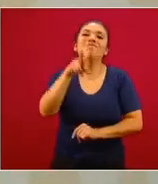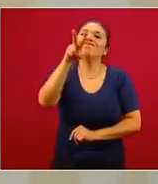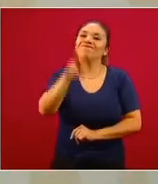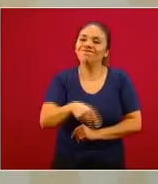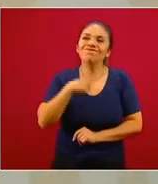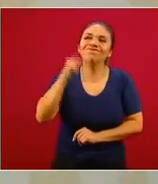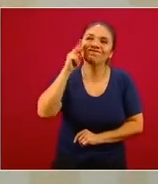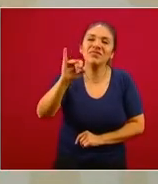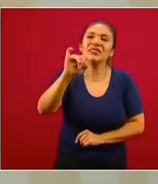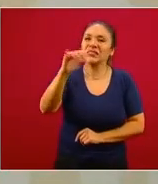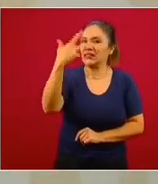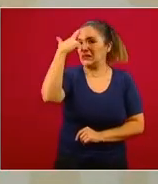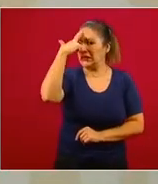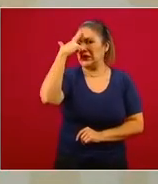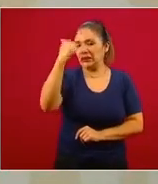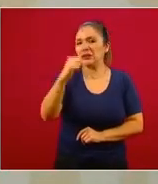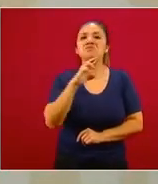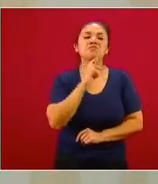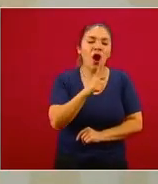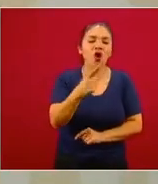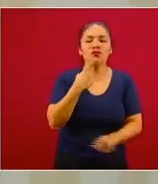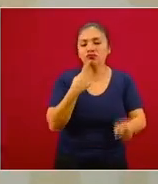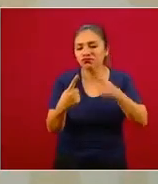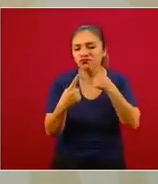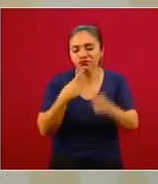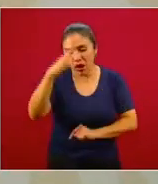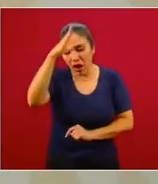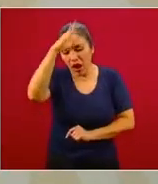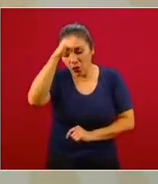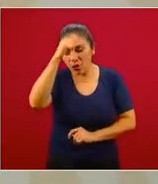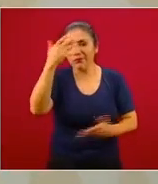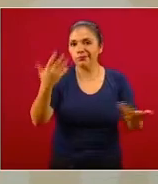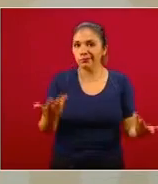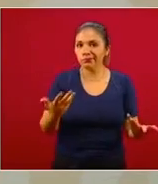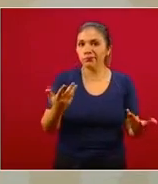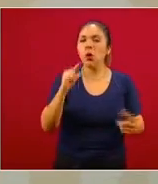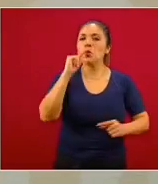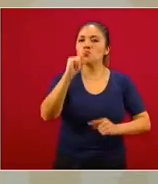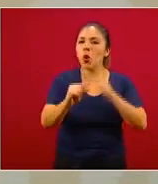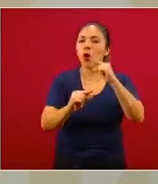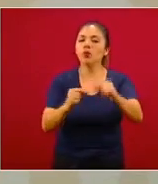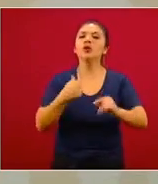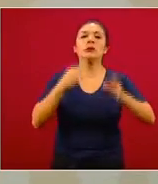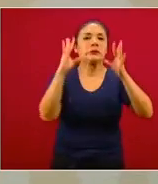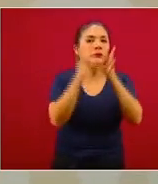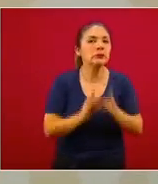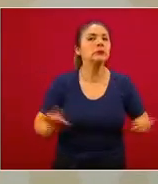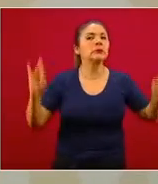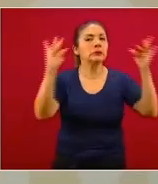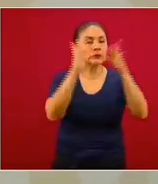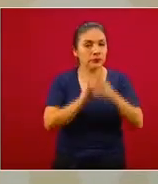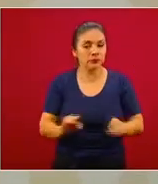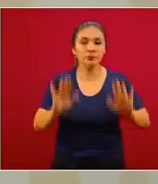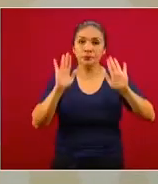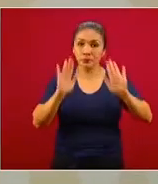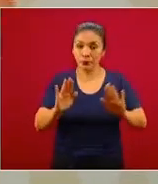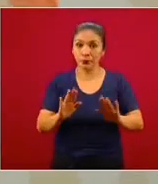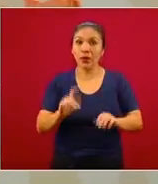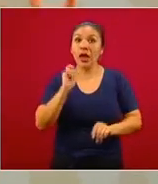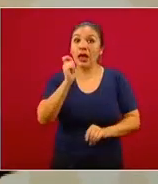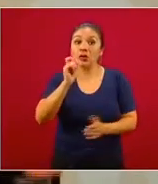absolutamente totally legítimo y lo legitimate que concern. acordamos And what es, we agreed on is vamos a this. ir We're dejando going to claro make it que very una clear that cosa son las one thing medidas